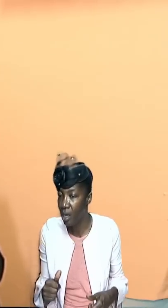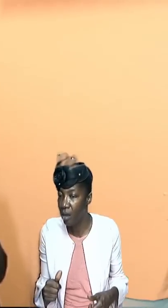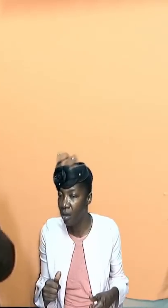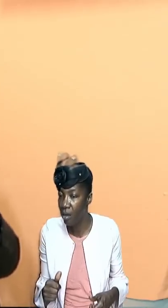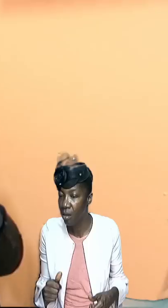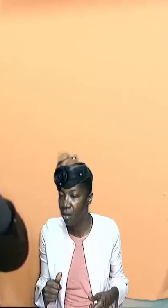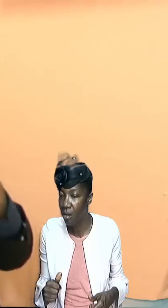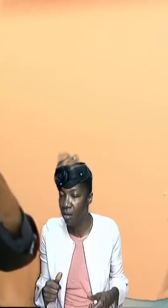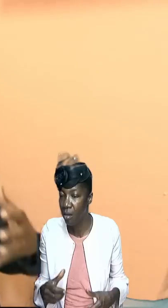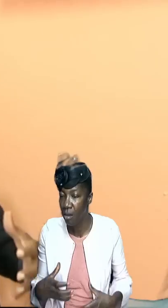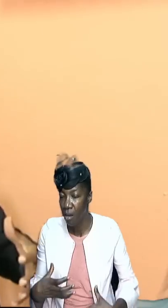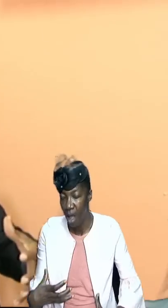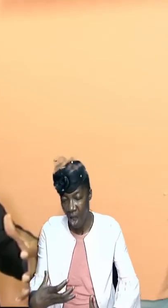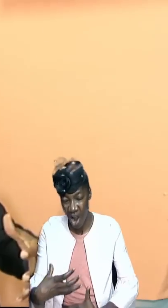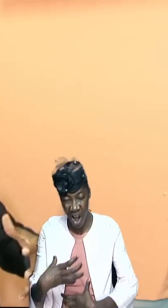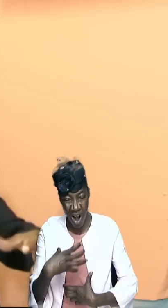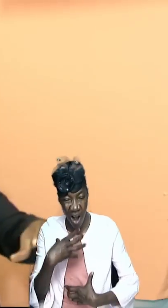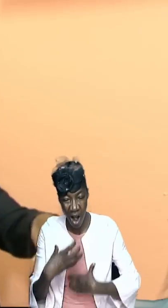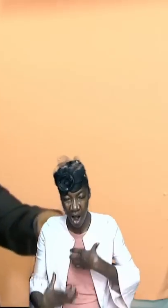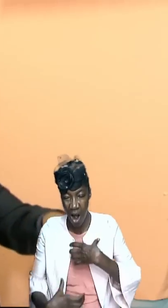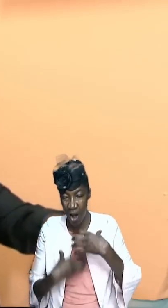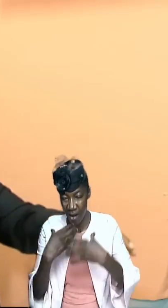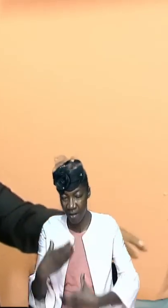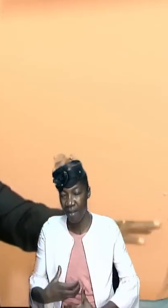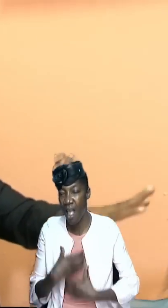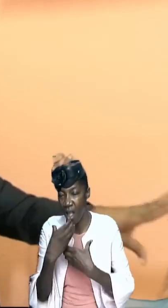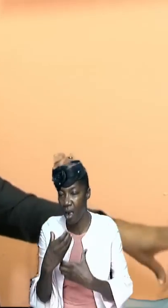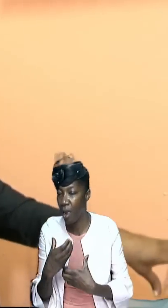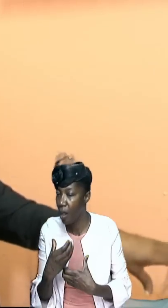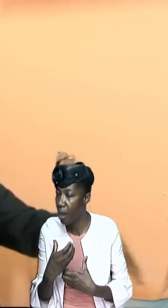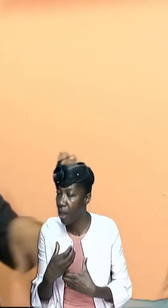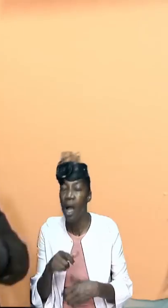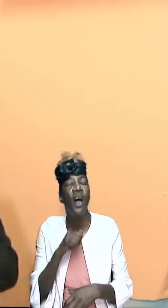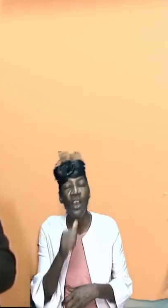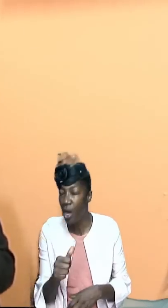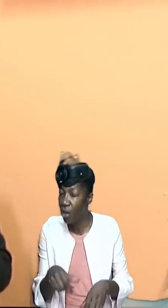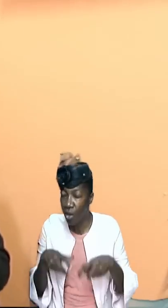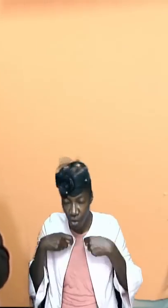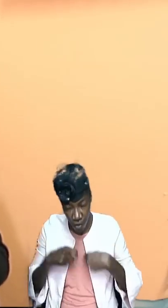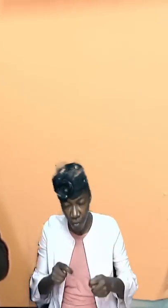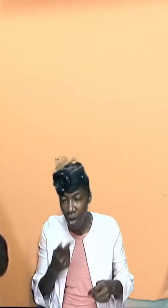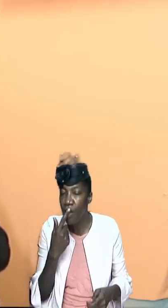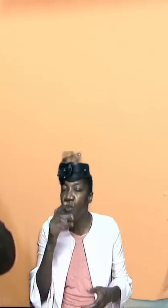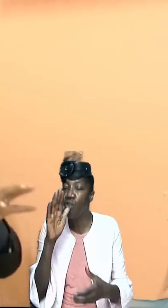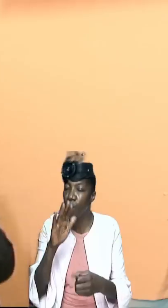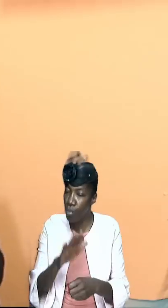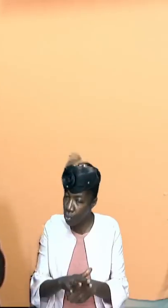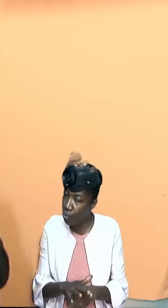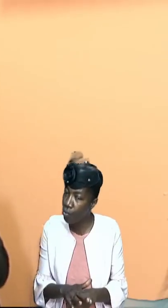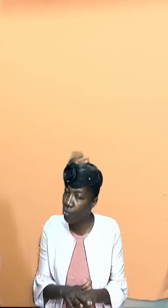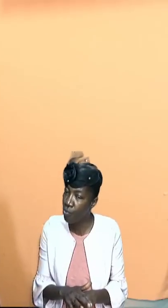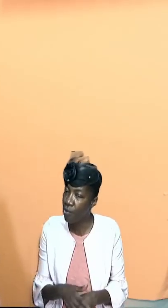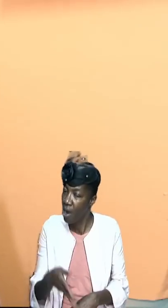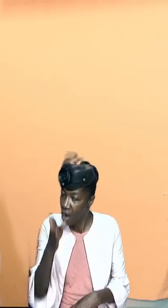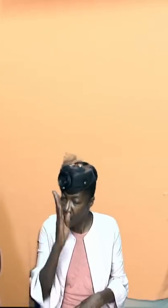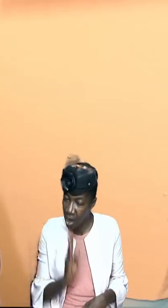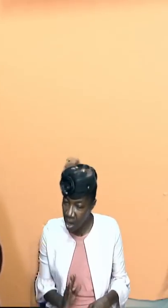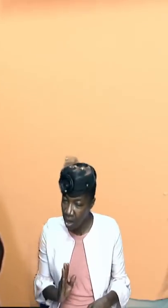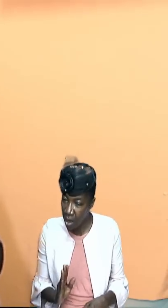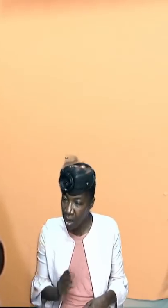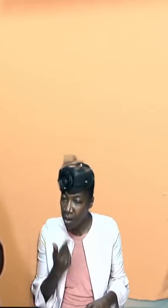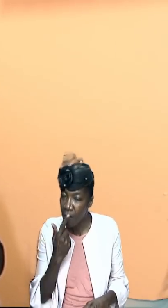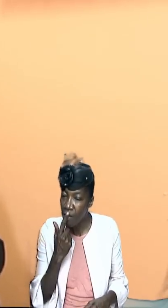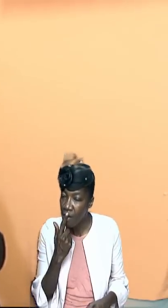discriminating. He's not trying to prove that God didn't do this or God didn't do that or God don't. No. He was